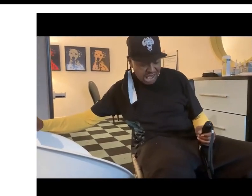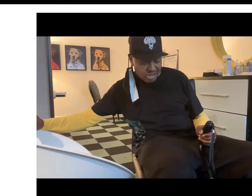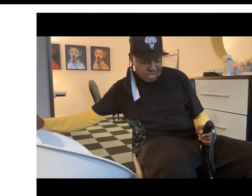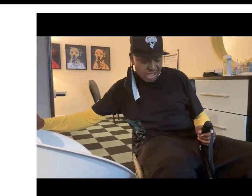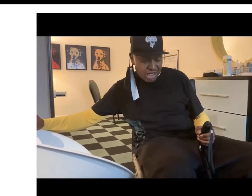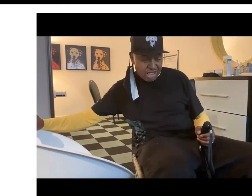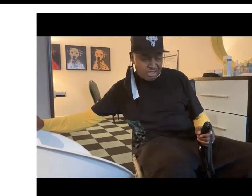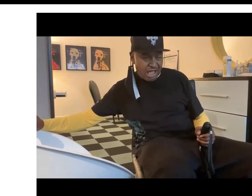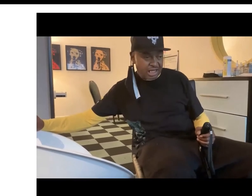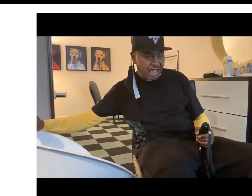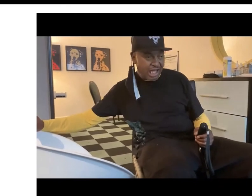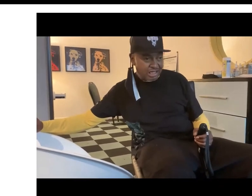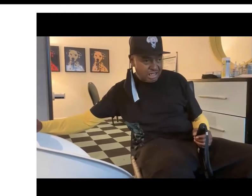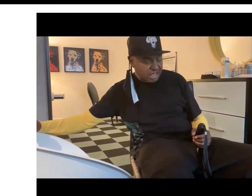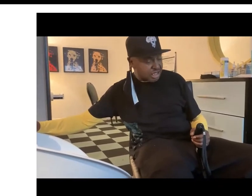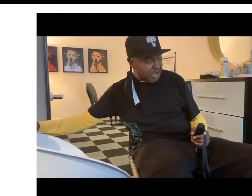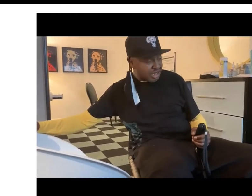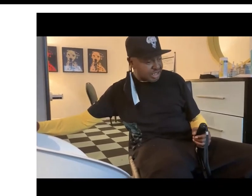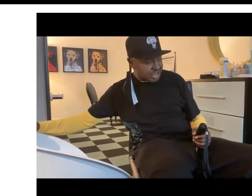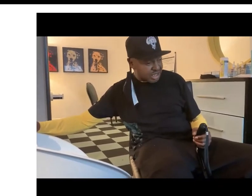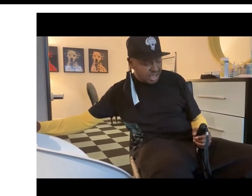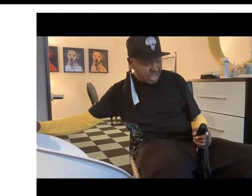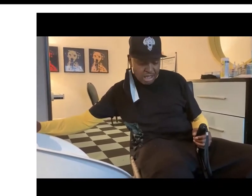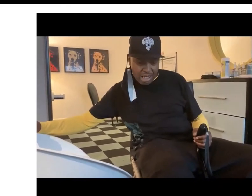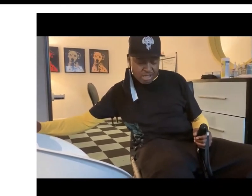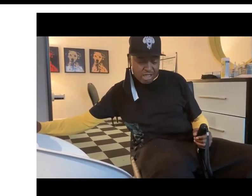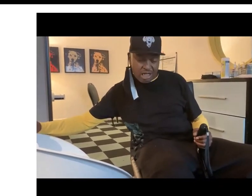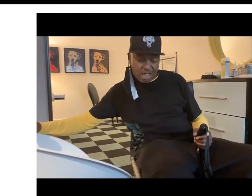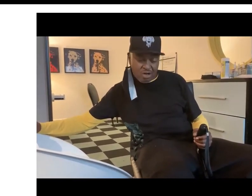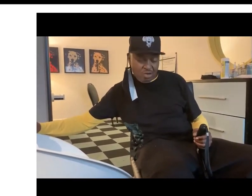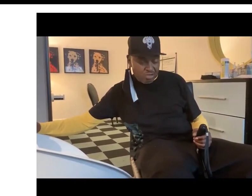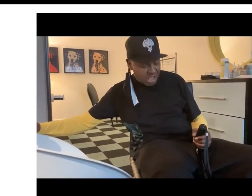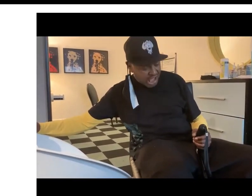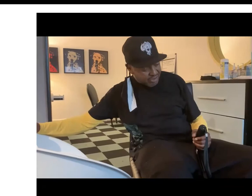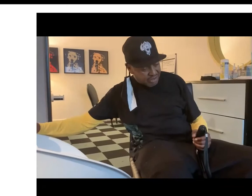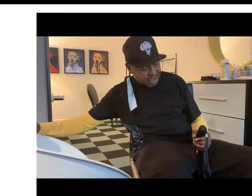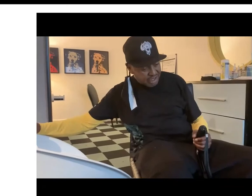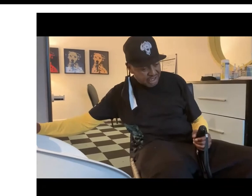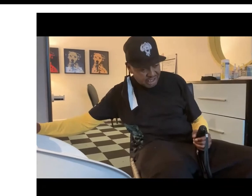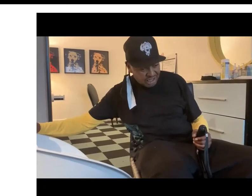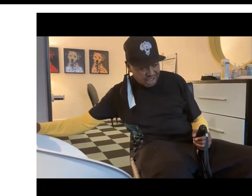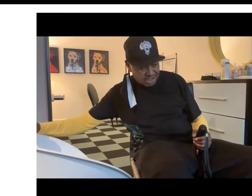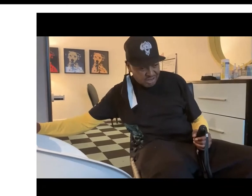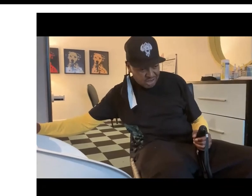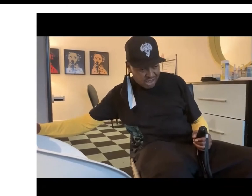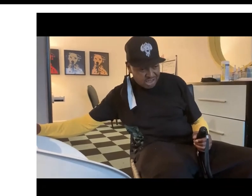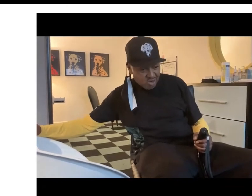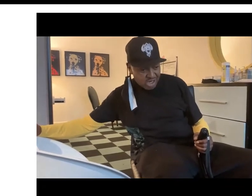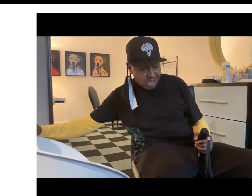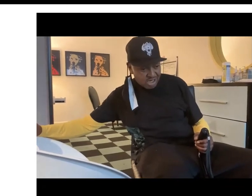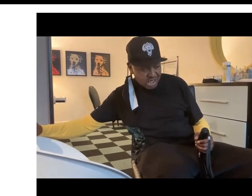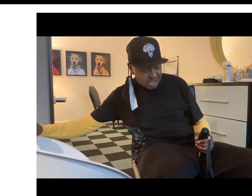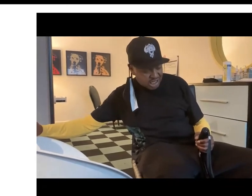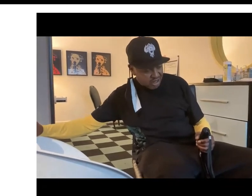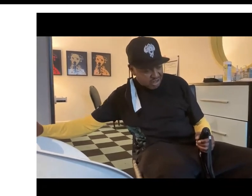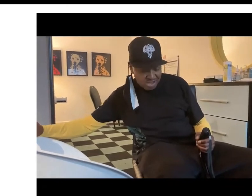their concrete is not kind to anybody. Thank you. I mean, young, old, however that it is, because the